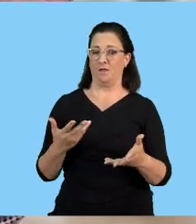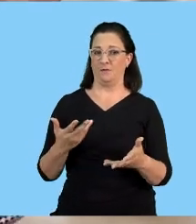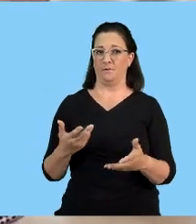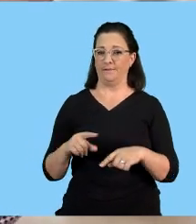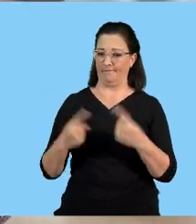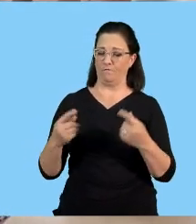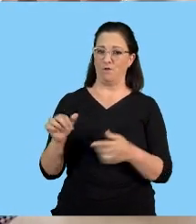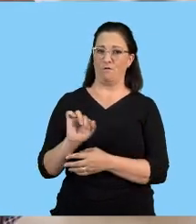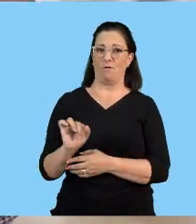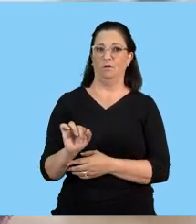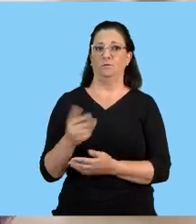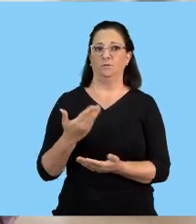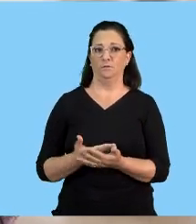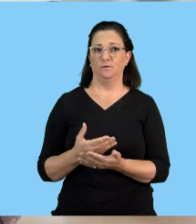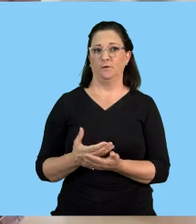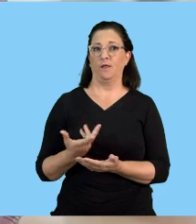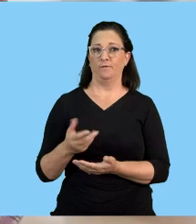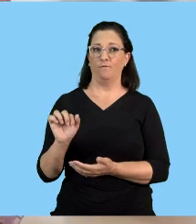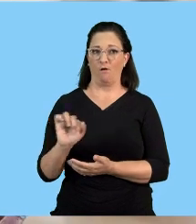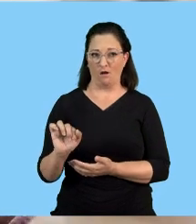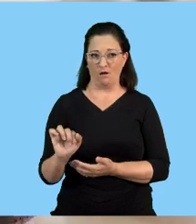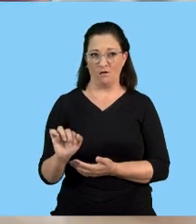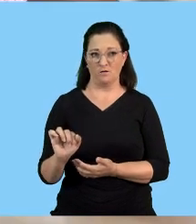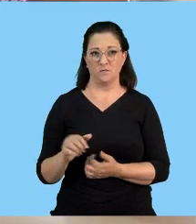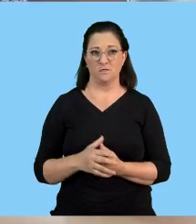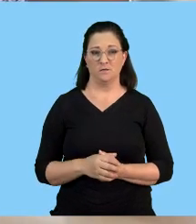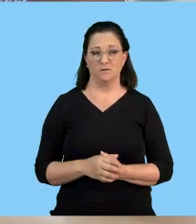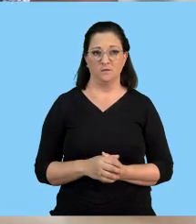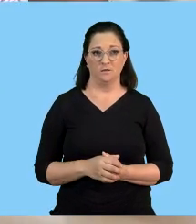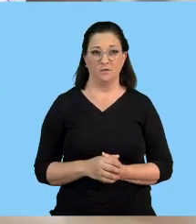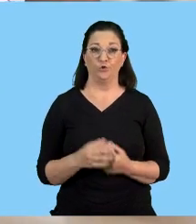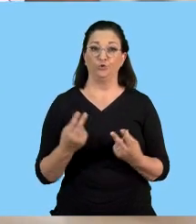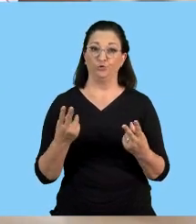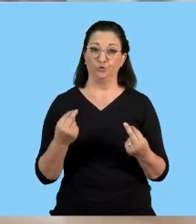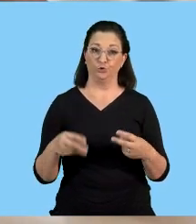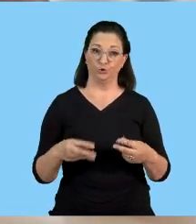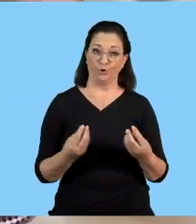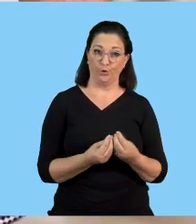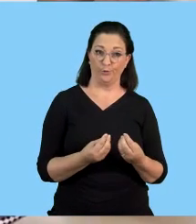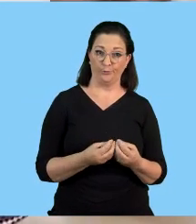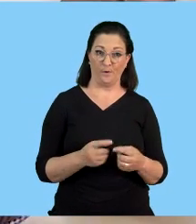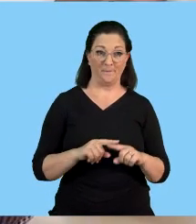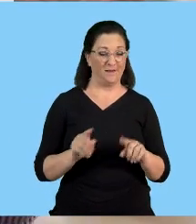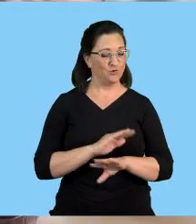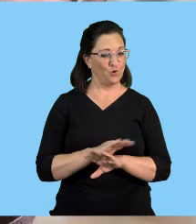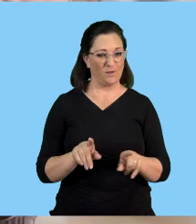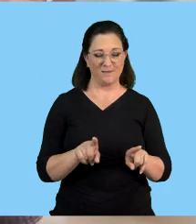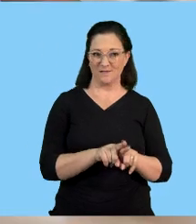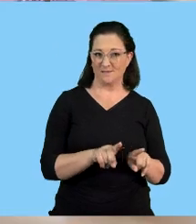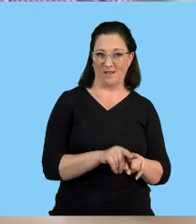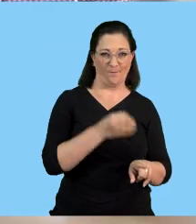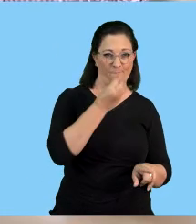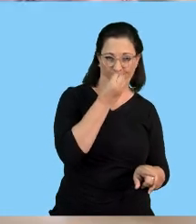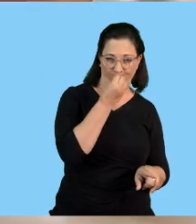of different cars, luxury cars. I hope you understand. We are adding a new product that is unrelated to what we're